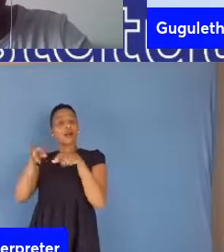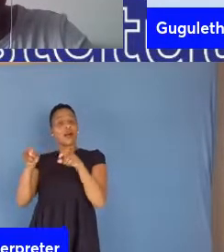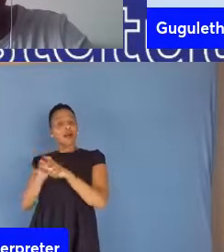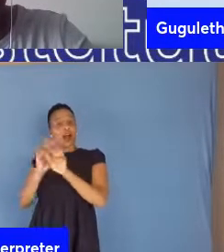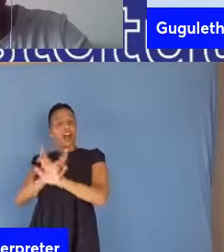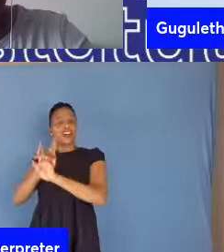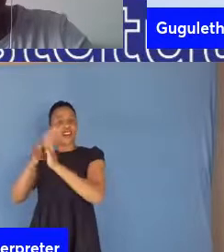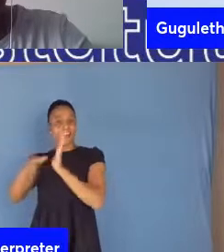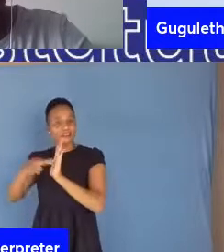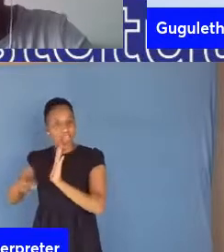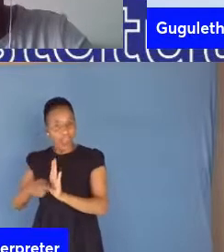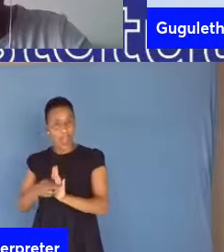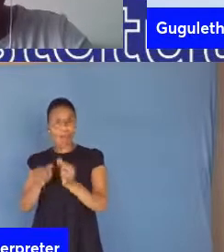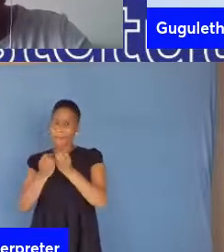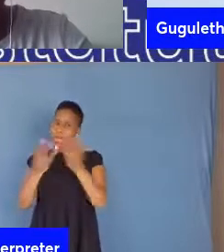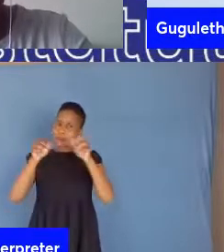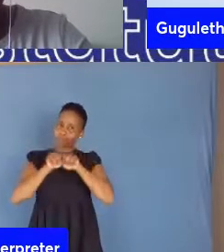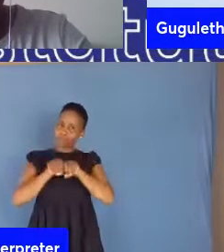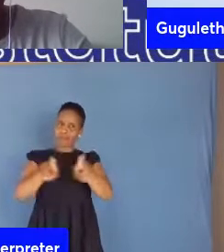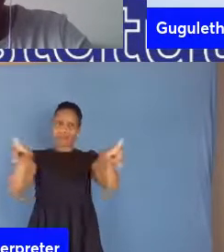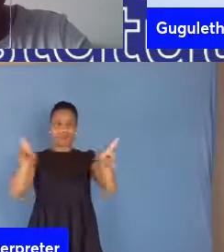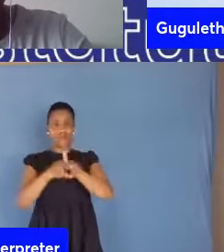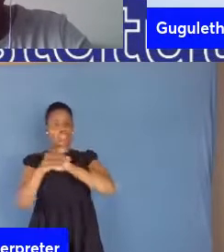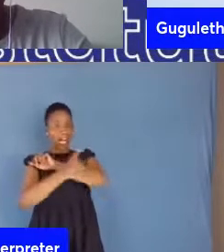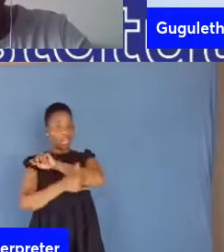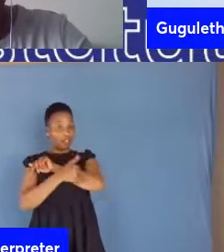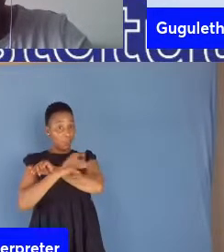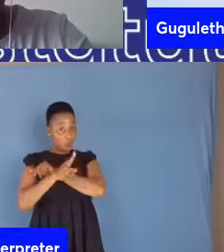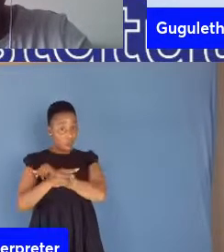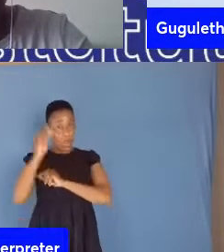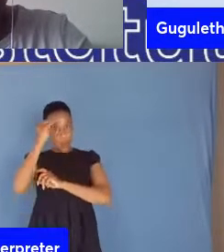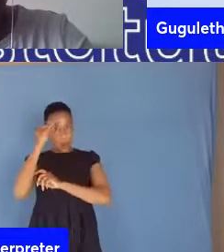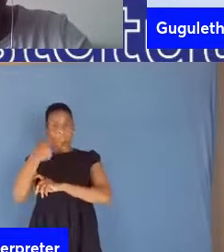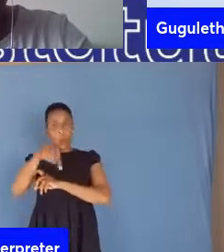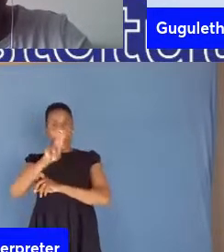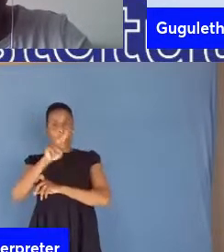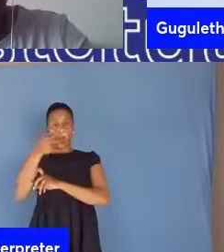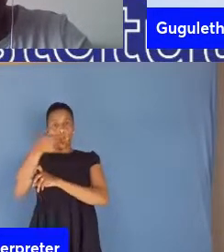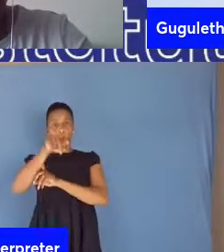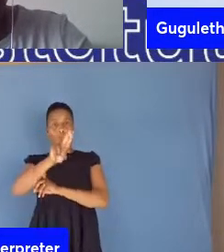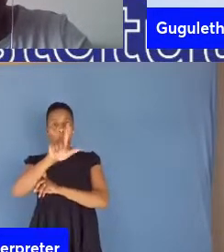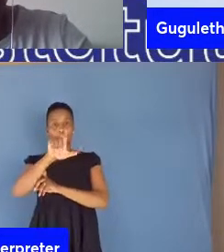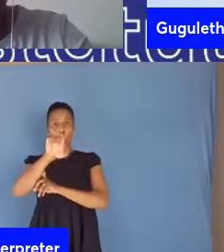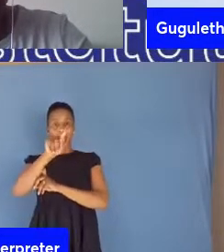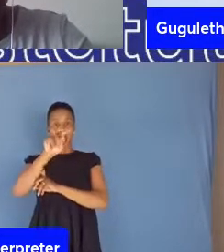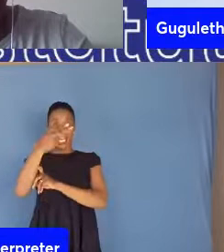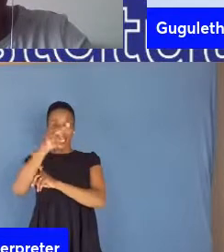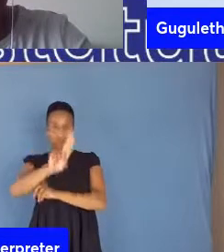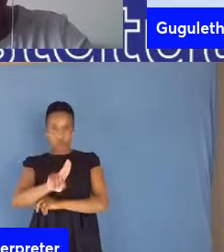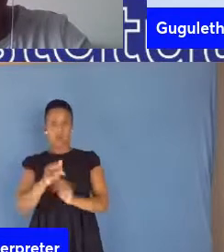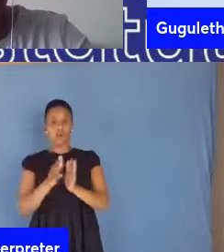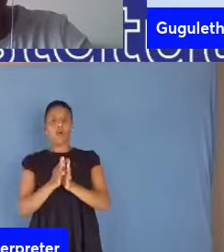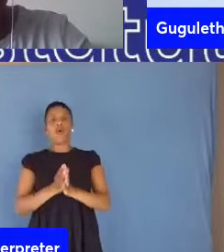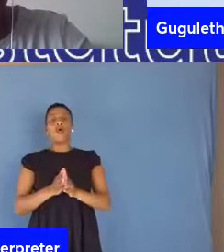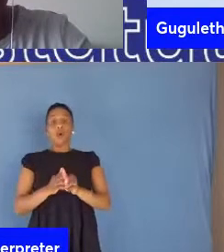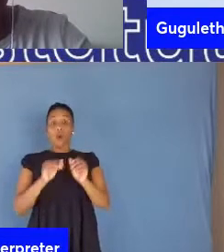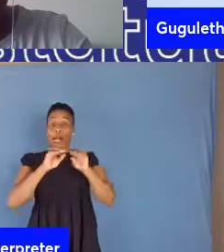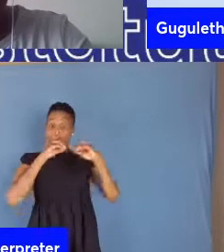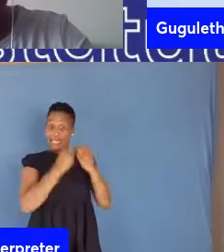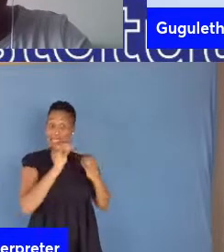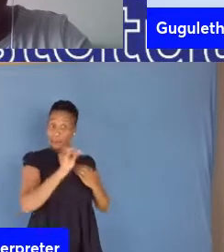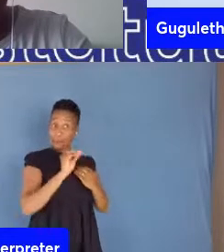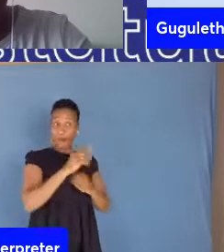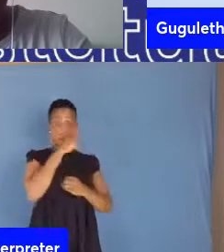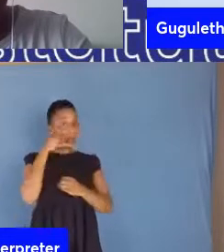seen across the country as well. I mean, I know in Gugulethu, for instance, there's an organization called Ilita Labantu, and there's also